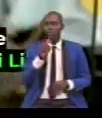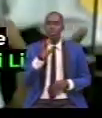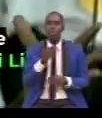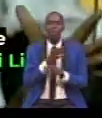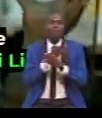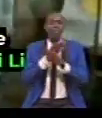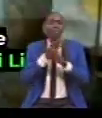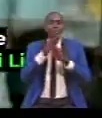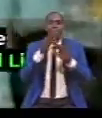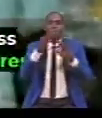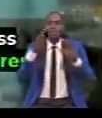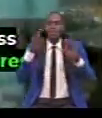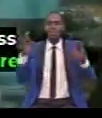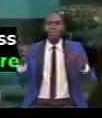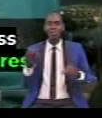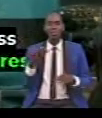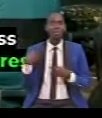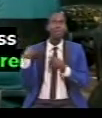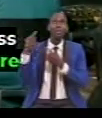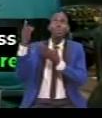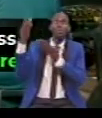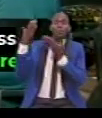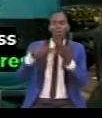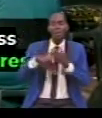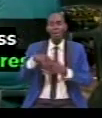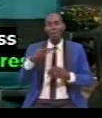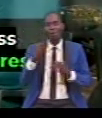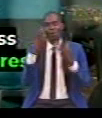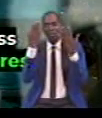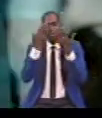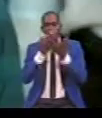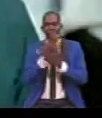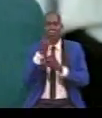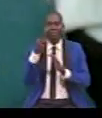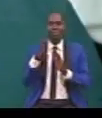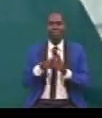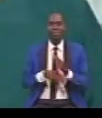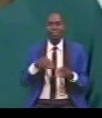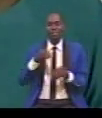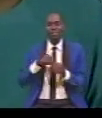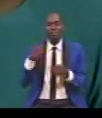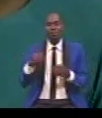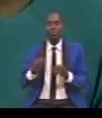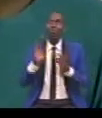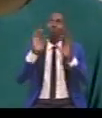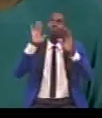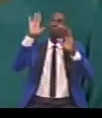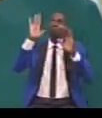The mind.